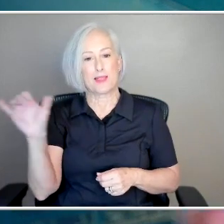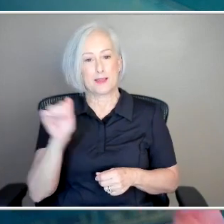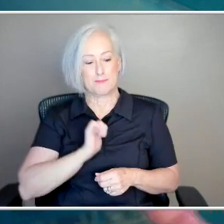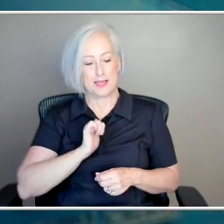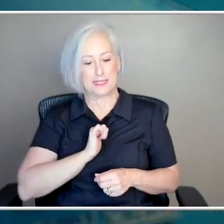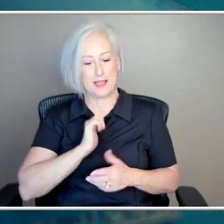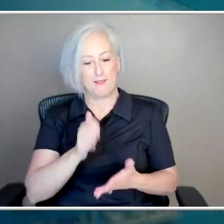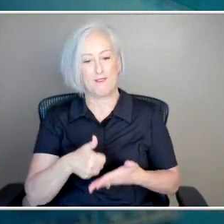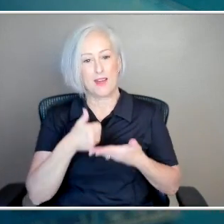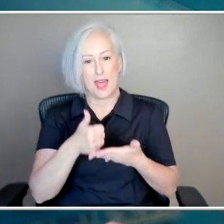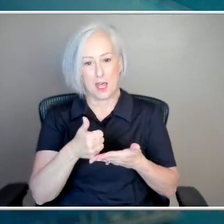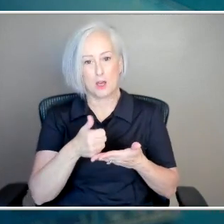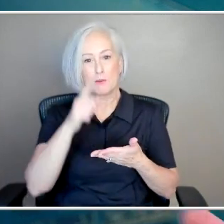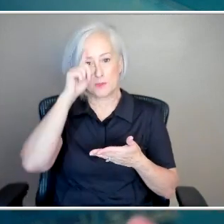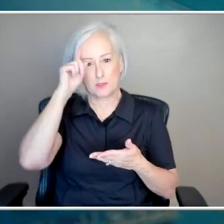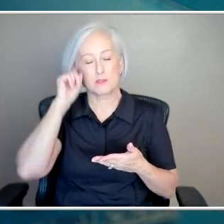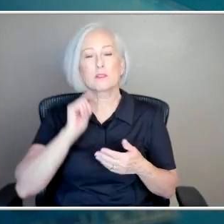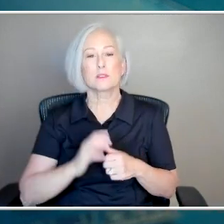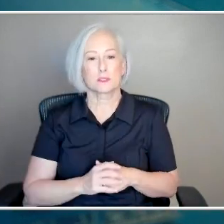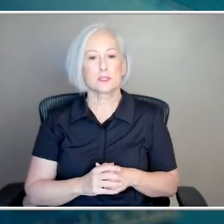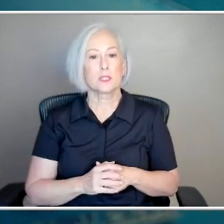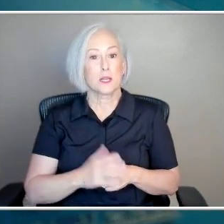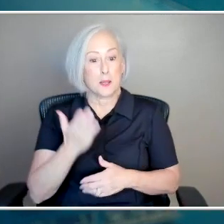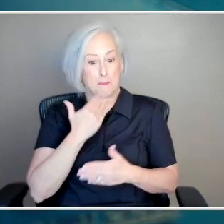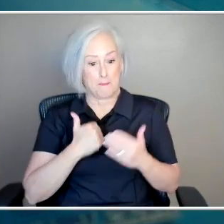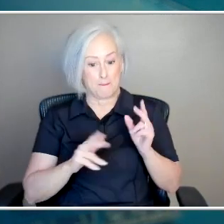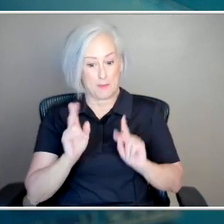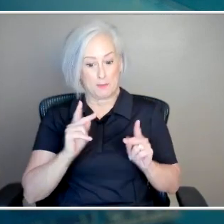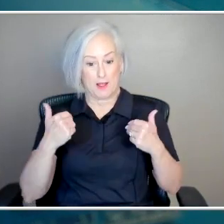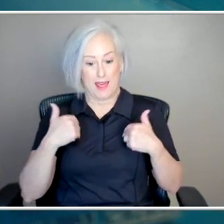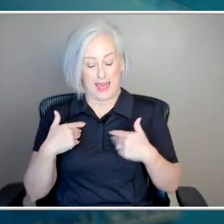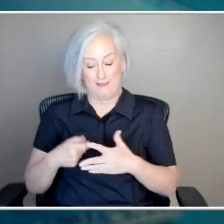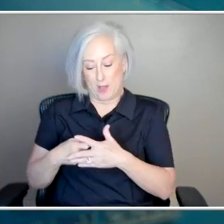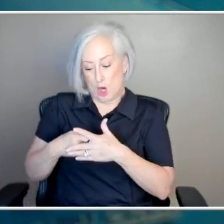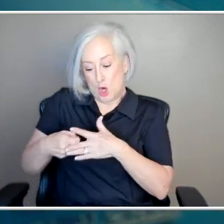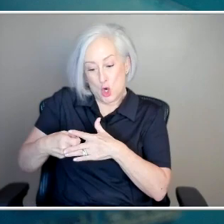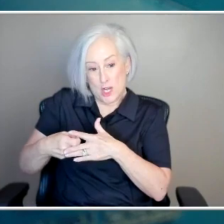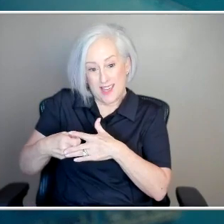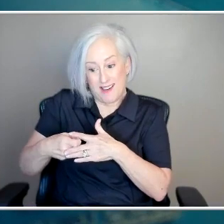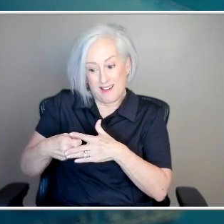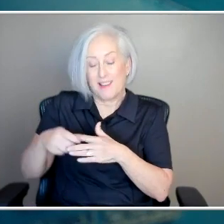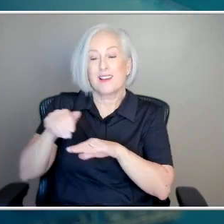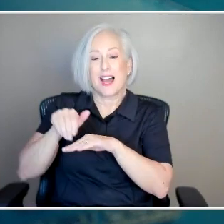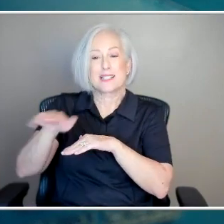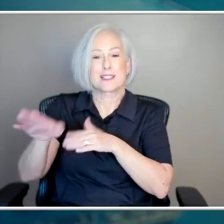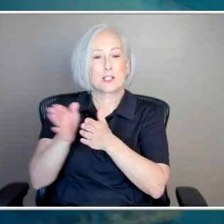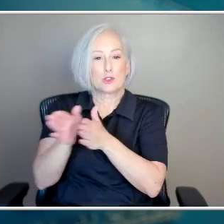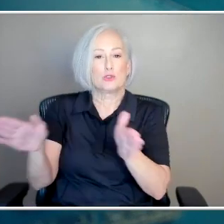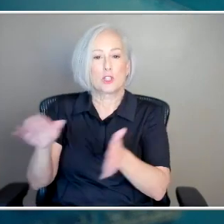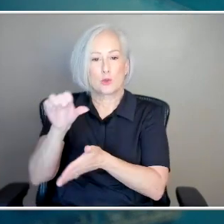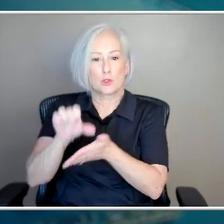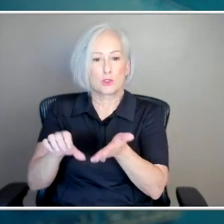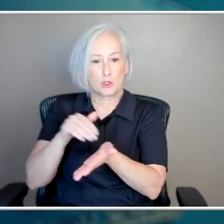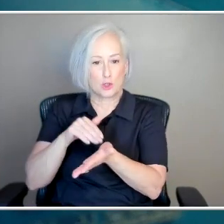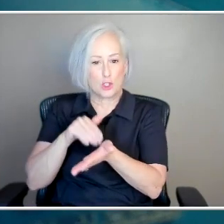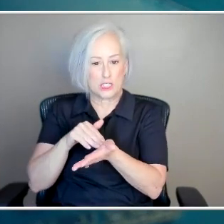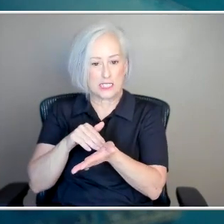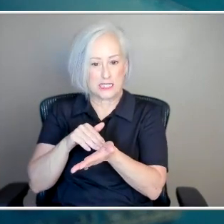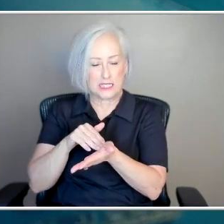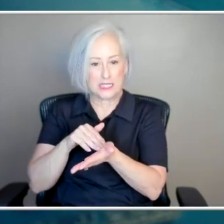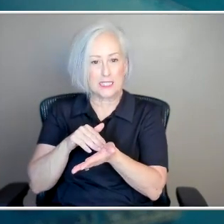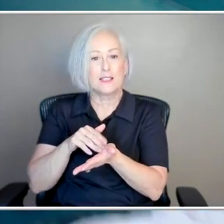think patients do actually have a hernia, and in that situation I do send them to one of our general surgery colleagues here in the health